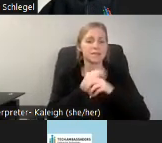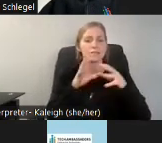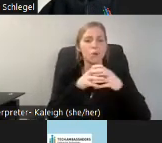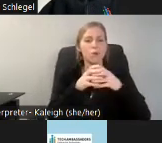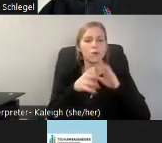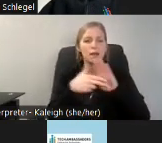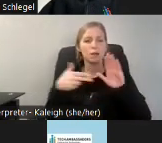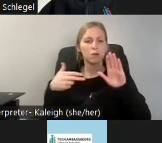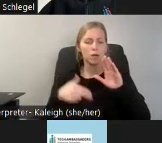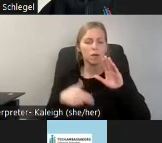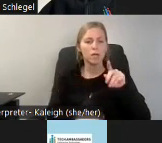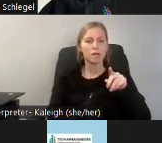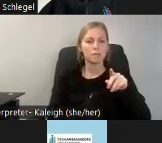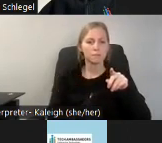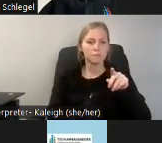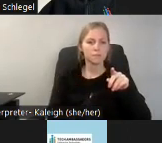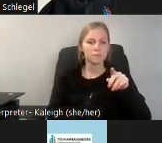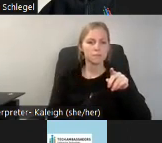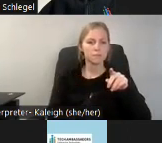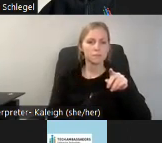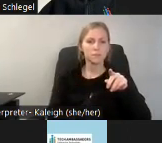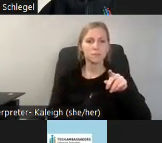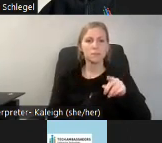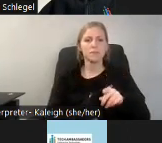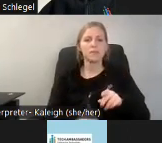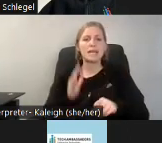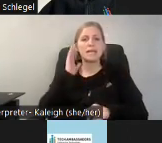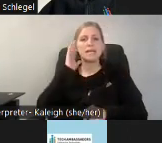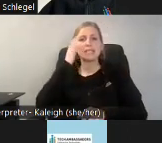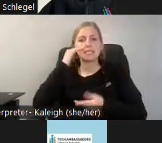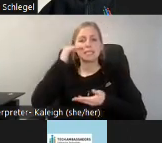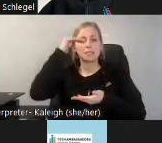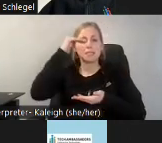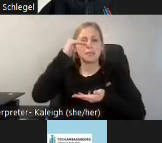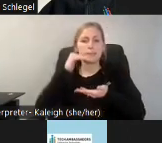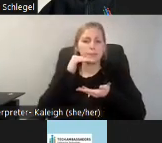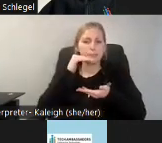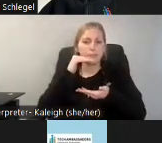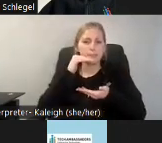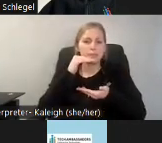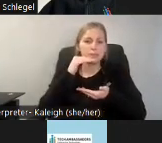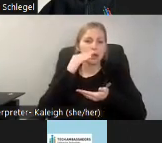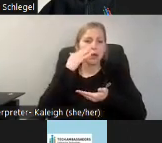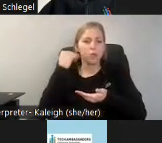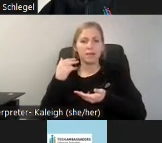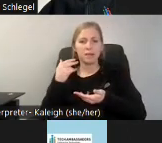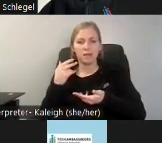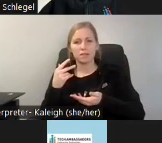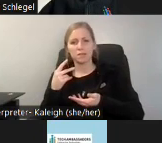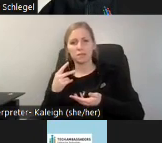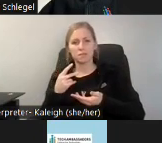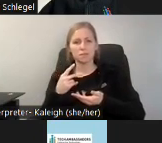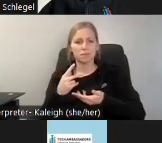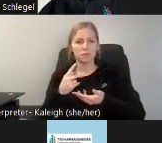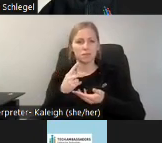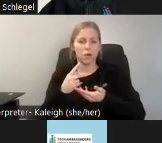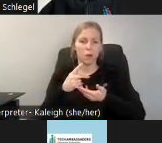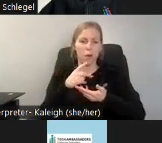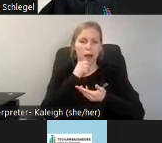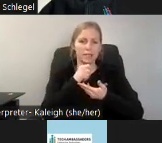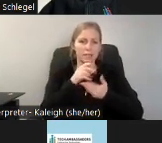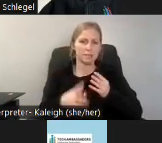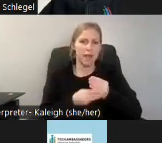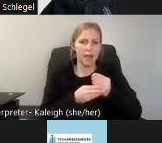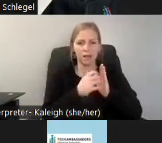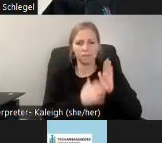That looks shorter than what Jen wrote because I didn't add a bunch of notes. There's a place on an Android to add those notes as well. But those